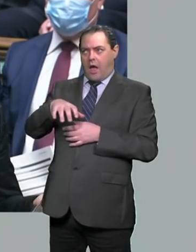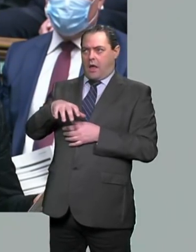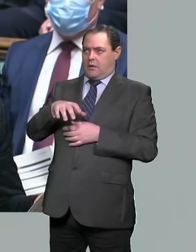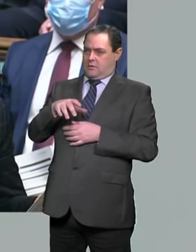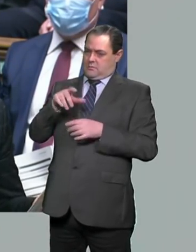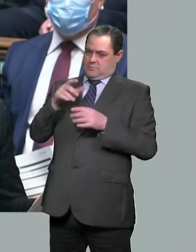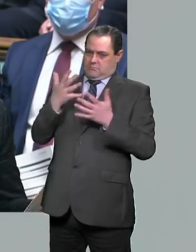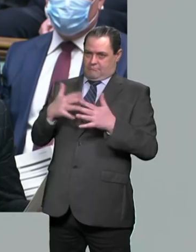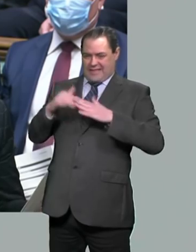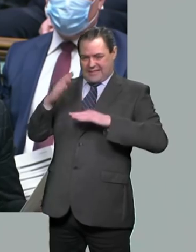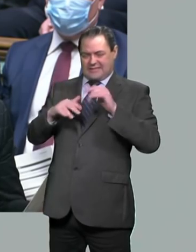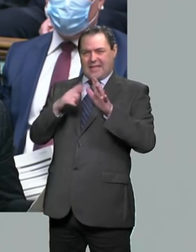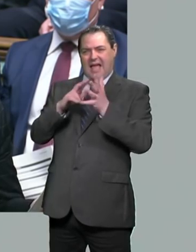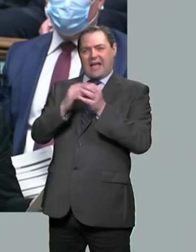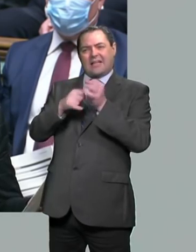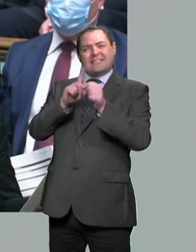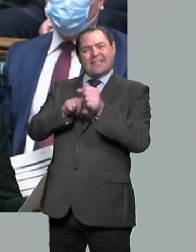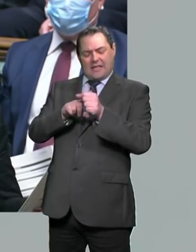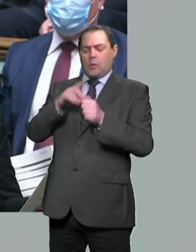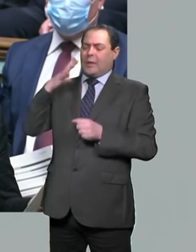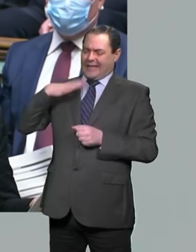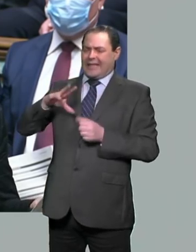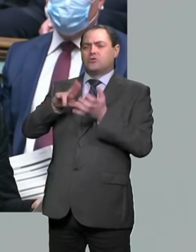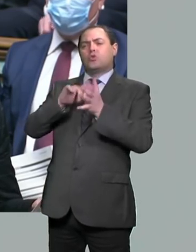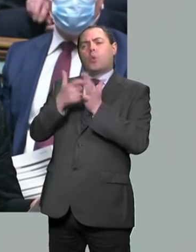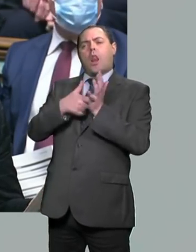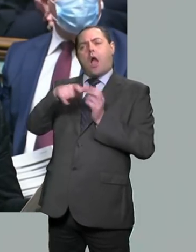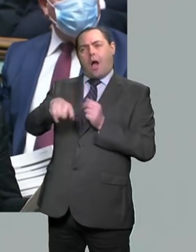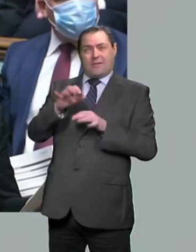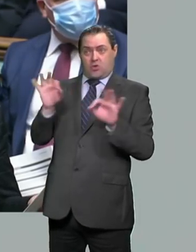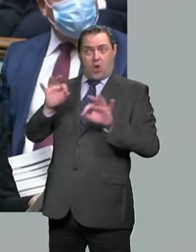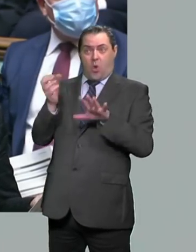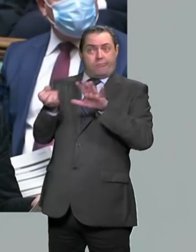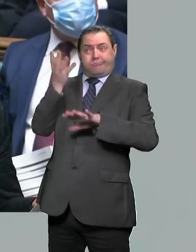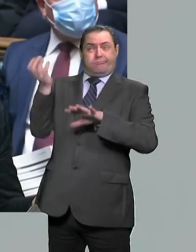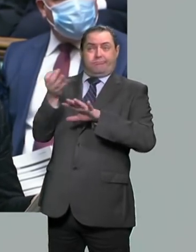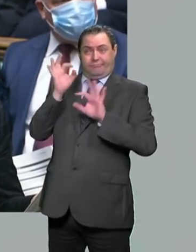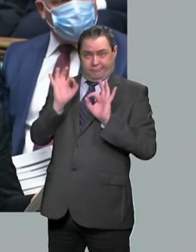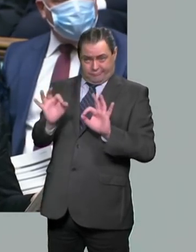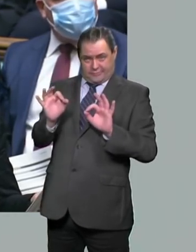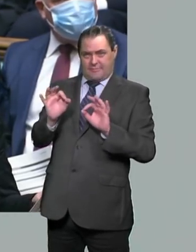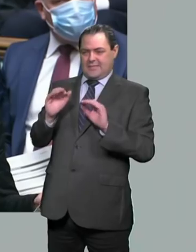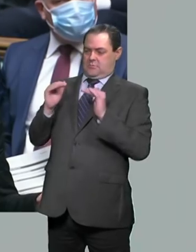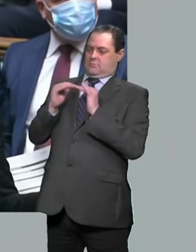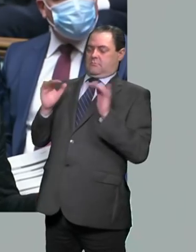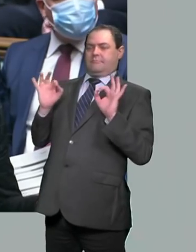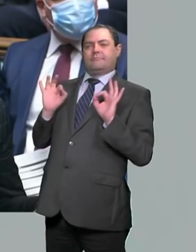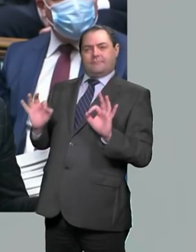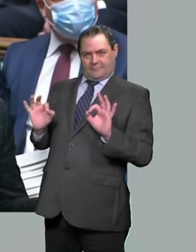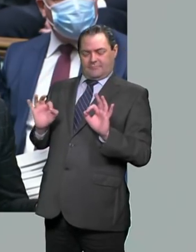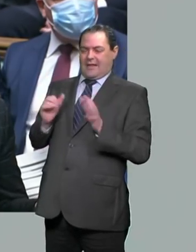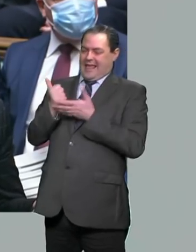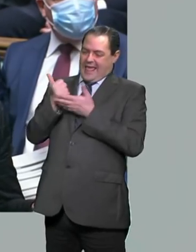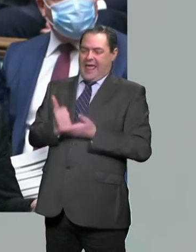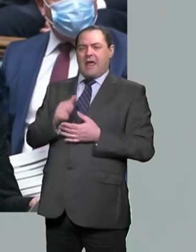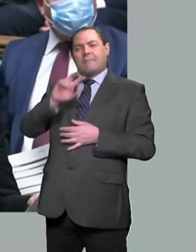Anglesey. Nuclear power must play a role if we are to meet our carbon and net zero commitments, level up and combat rising energy prices. Does